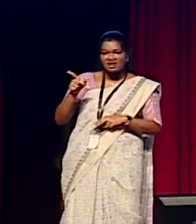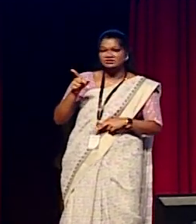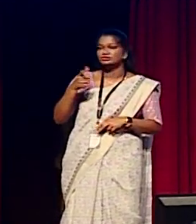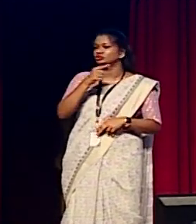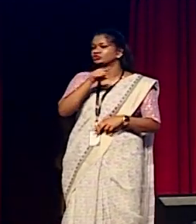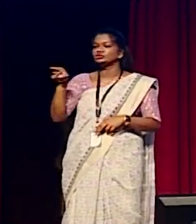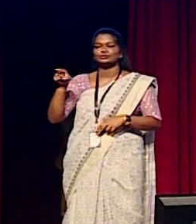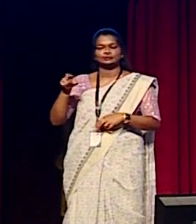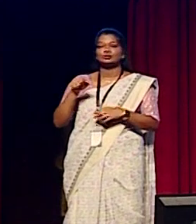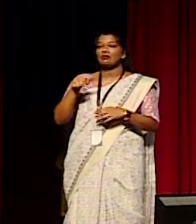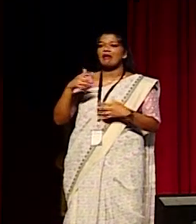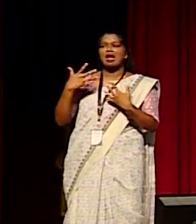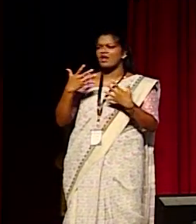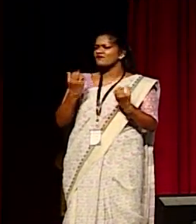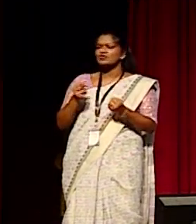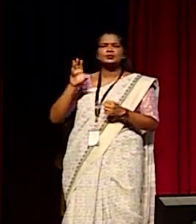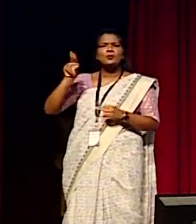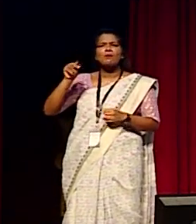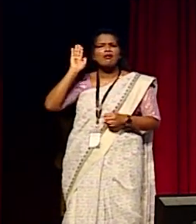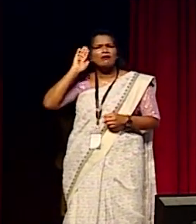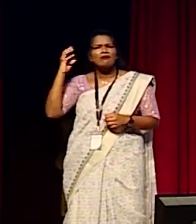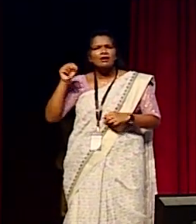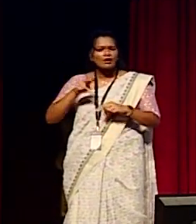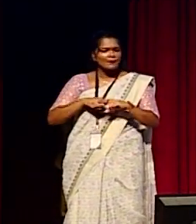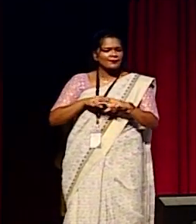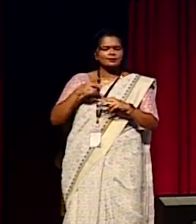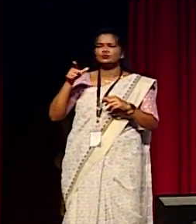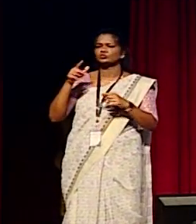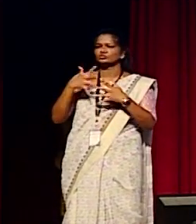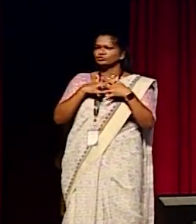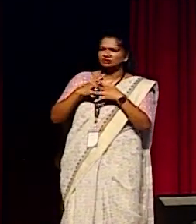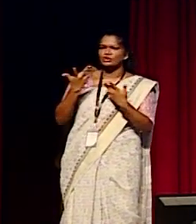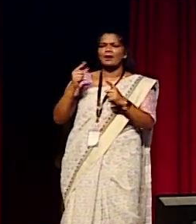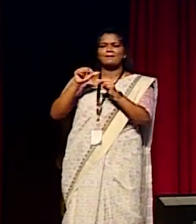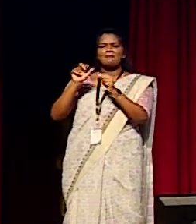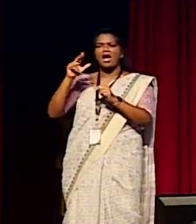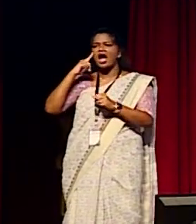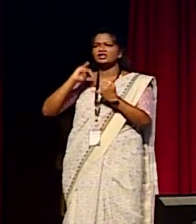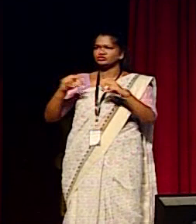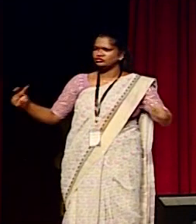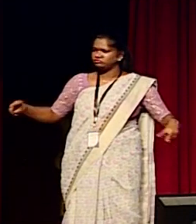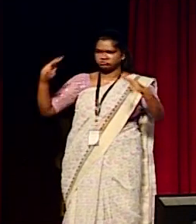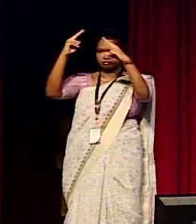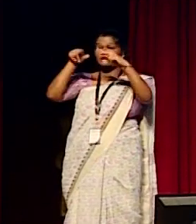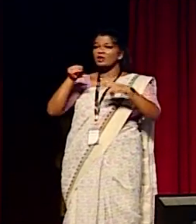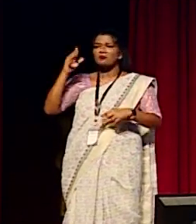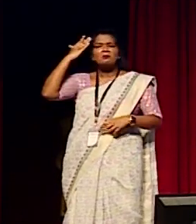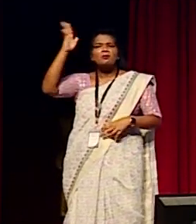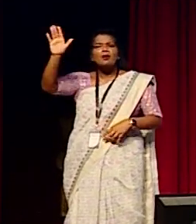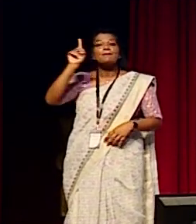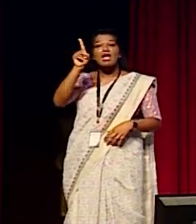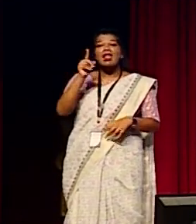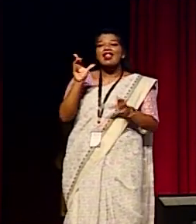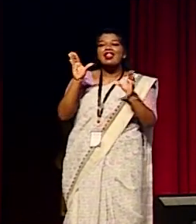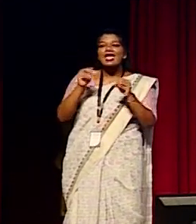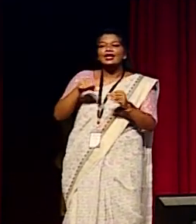Rwanda, may never have heard of New York or Paris, but they are likely to know of a small town